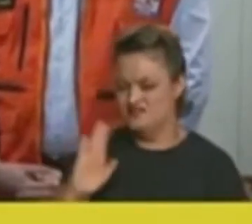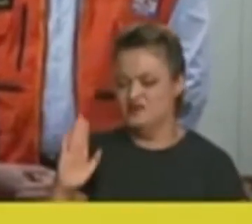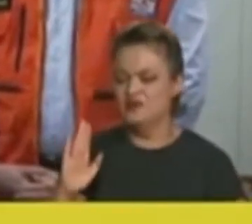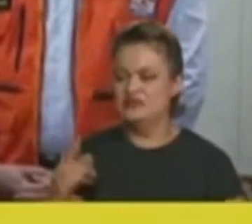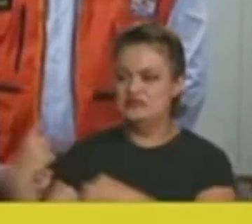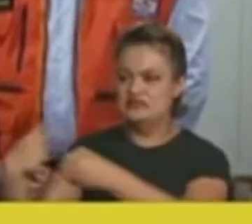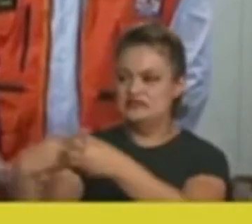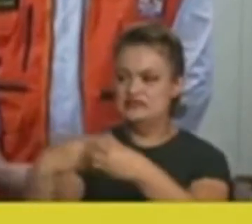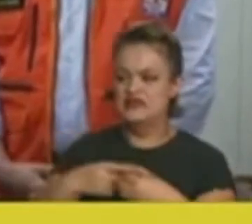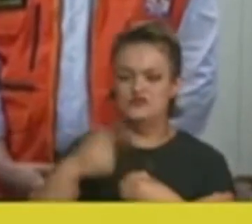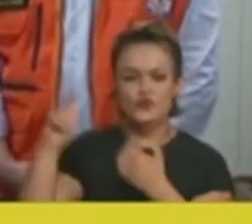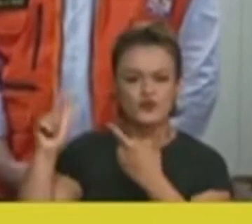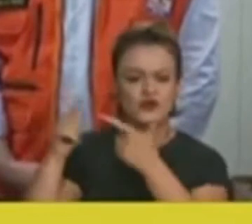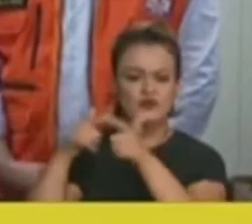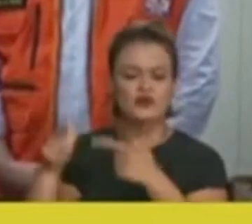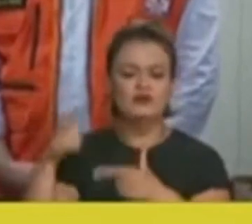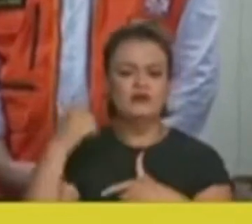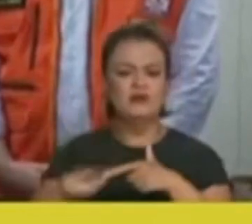unfortunately,